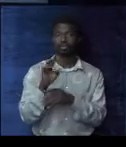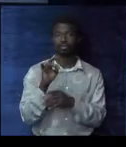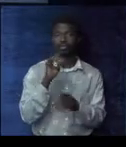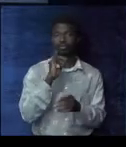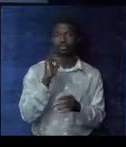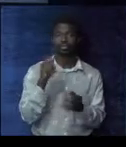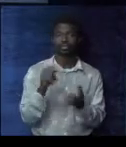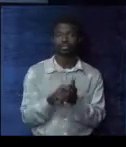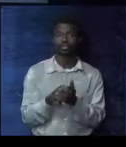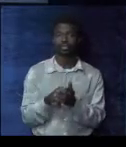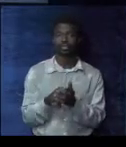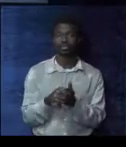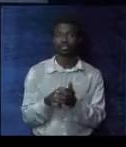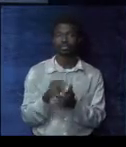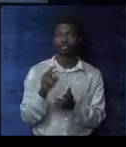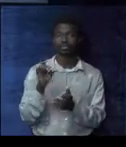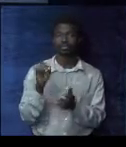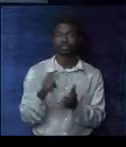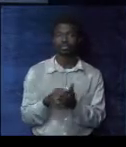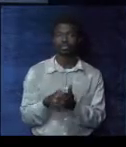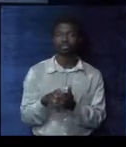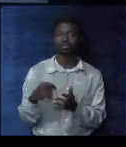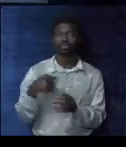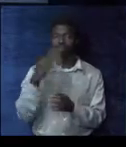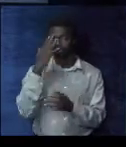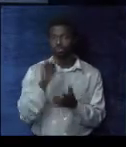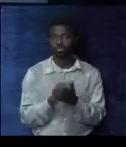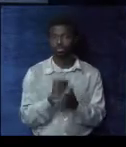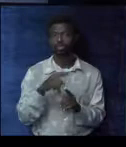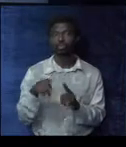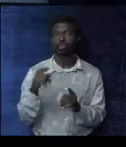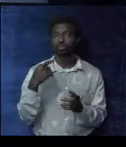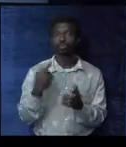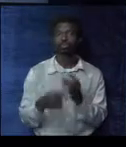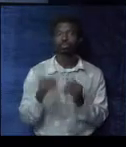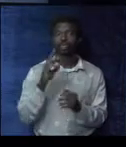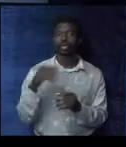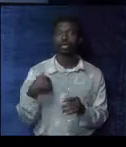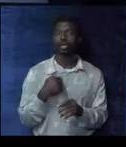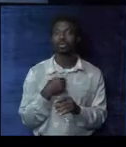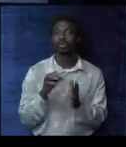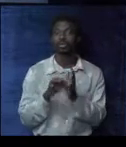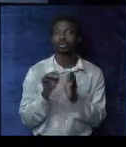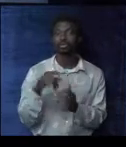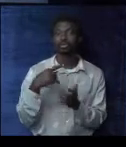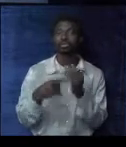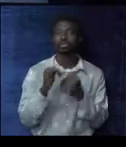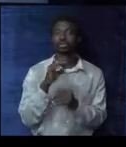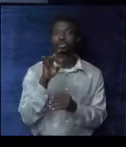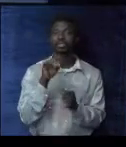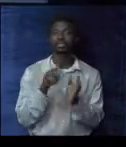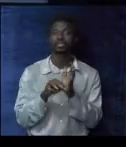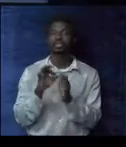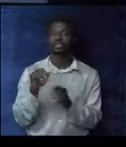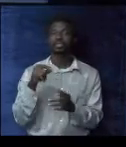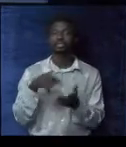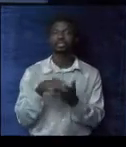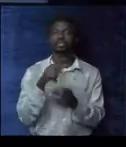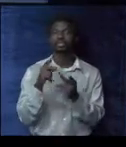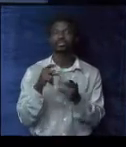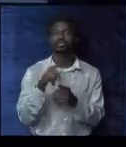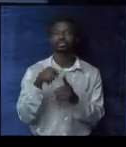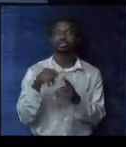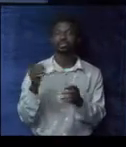of 8 is 8,000. No doubt about that. We already know that. But what are we counting in? What is 8 counting? Now,